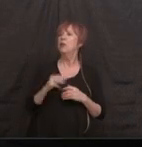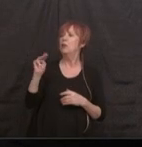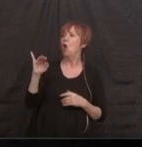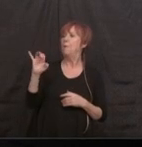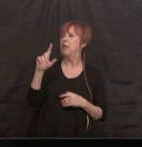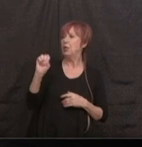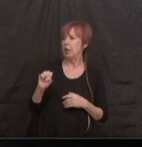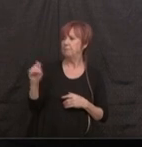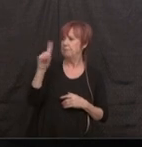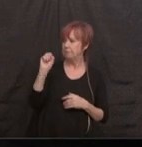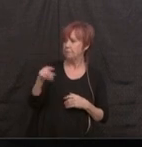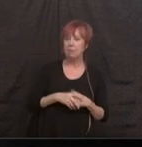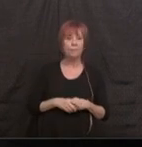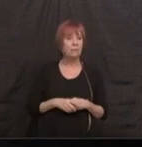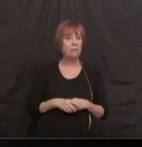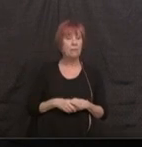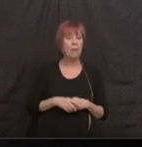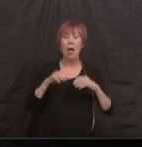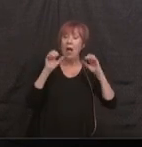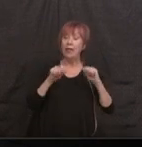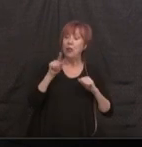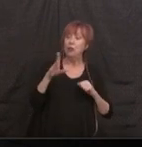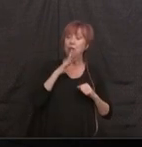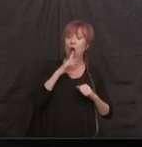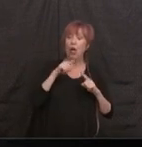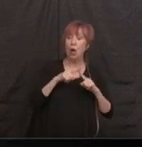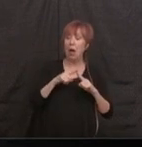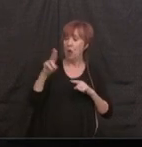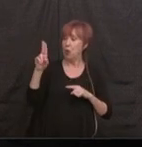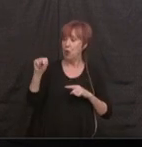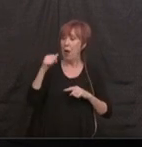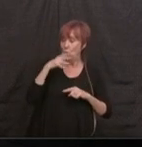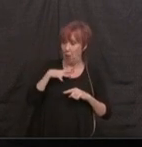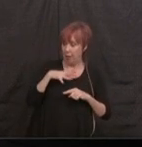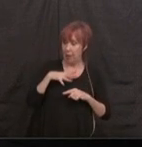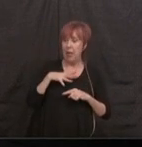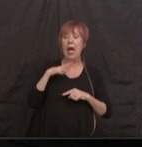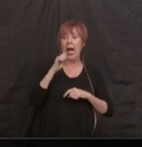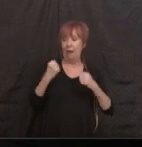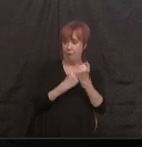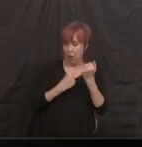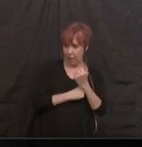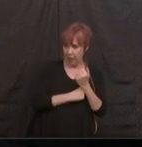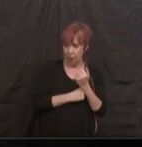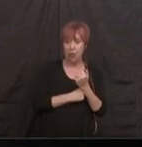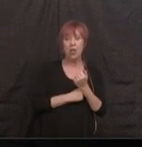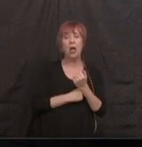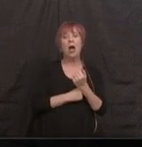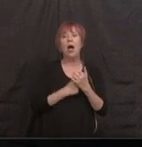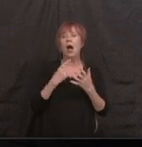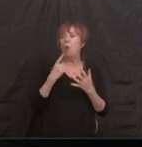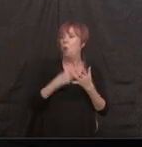you. So, can you speak to the work of the UN Women and the UN Foundation? And what